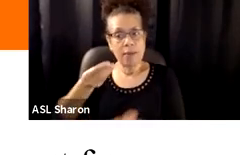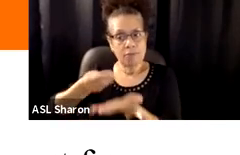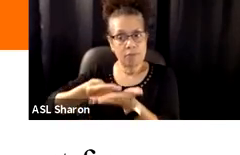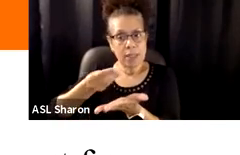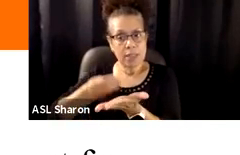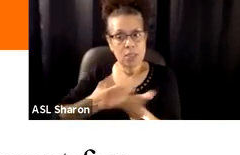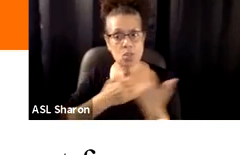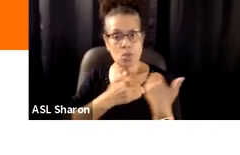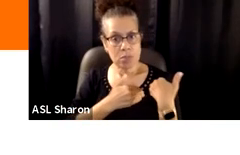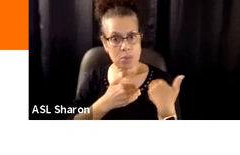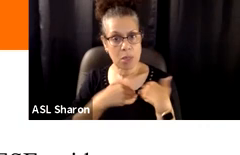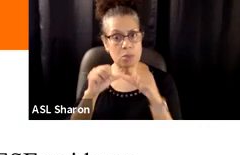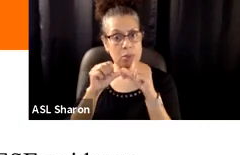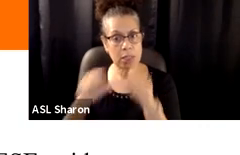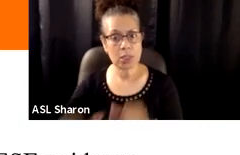sustainable